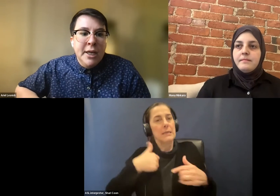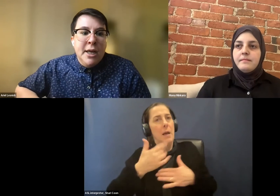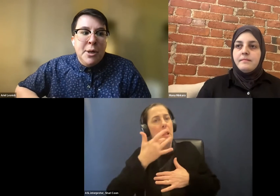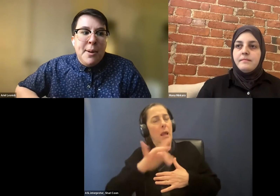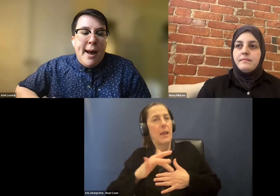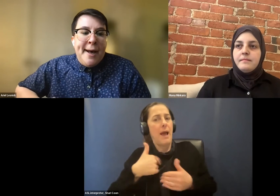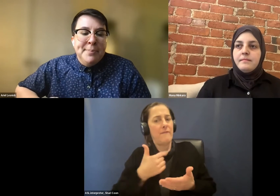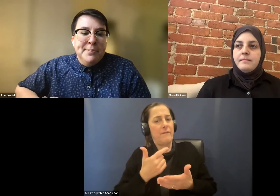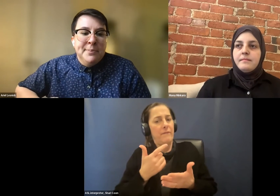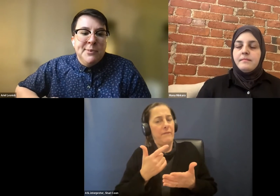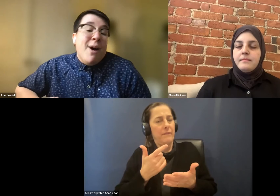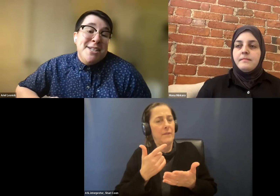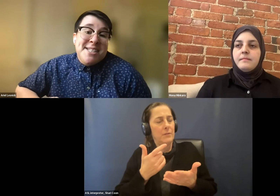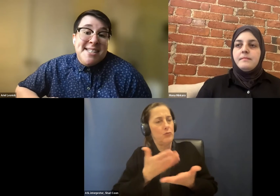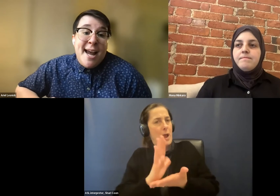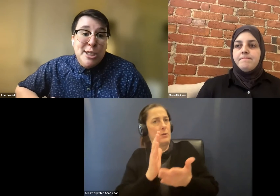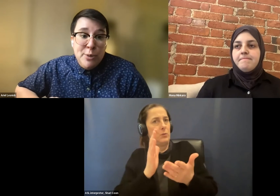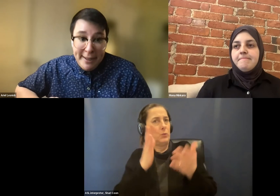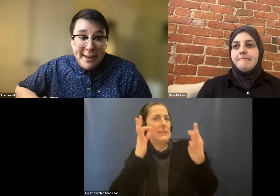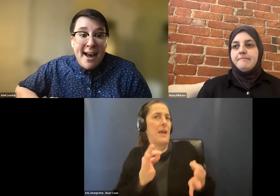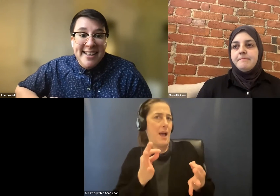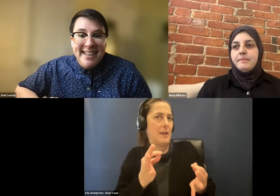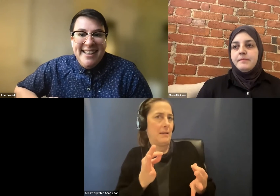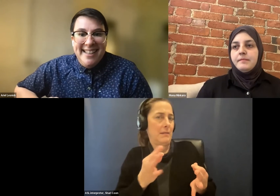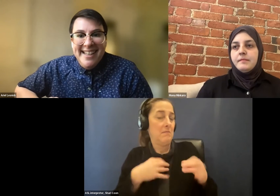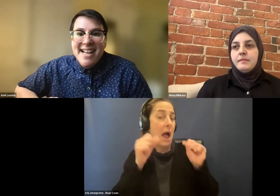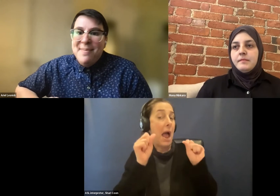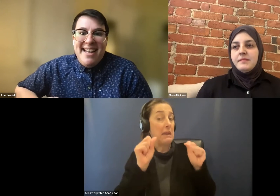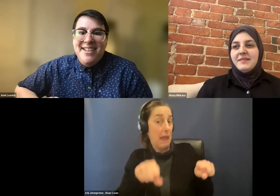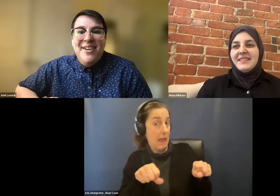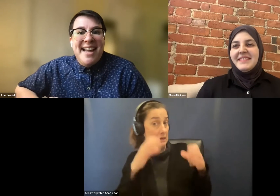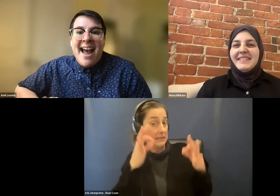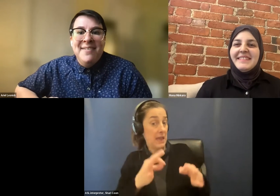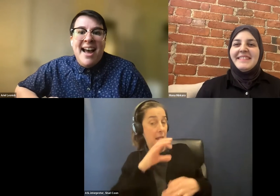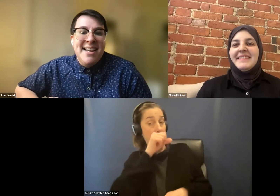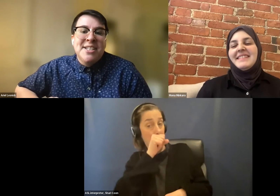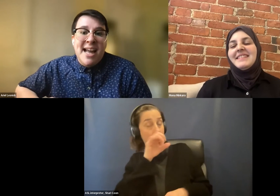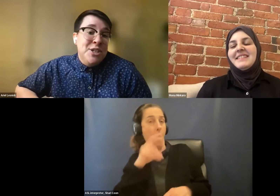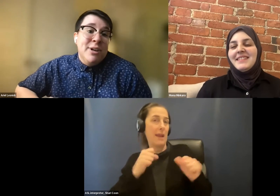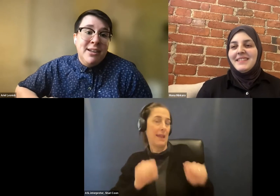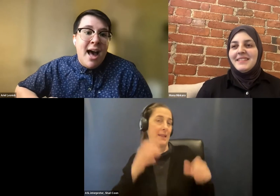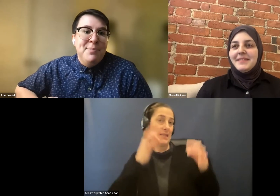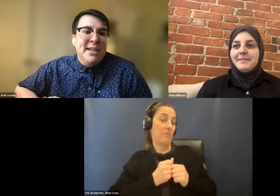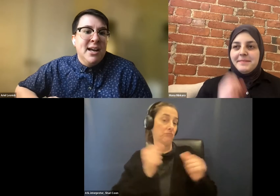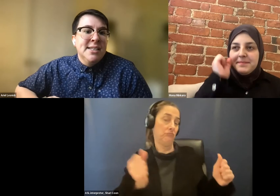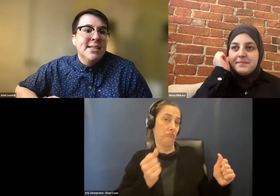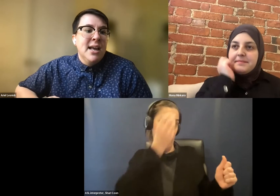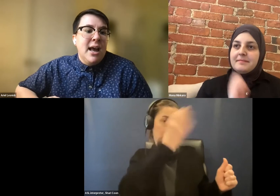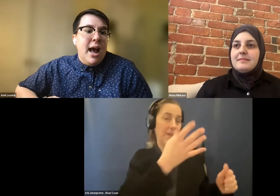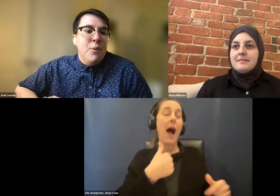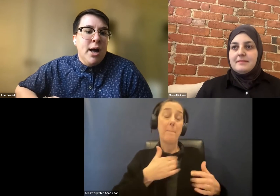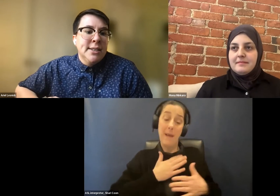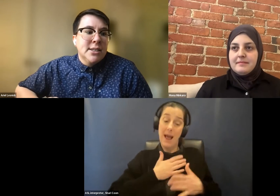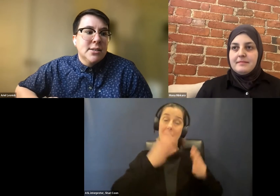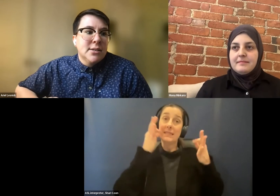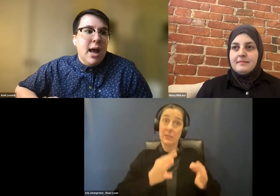myself. So I just decide to do it a lot. Like I do it a lot because